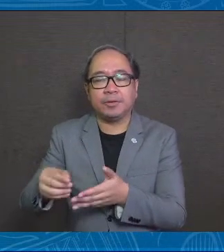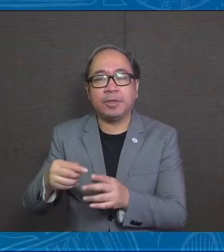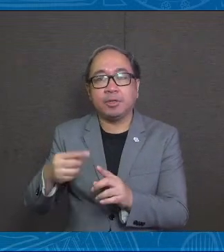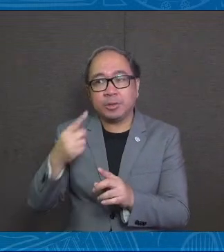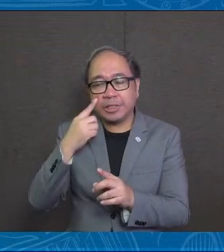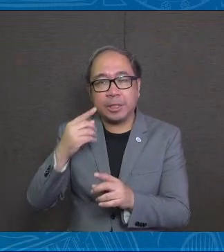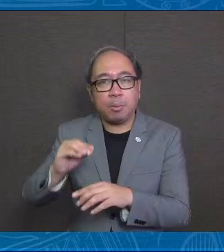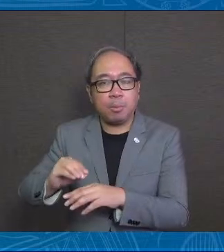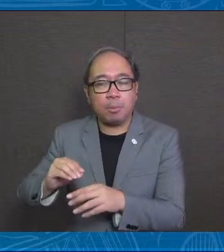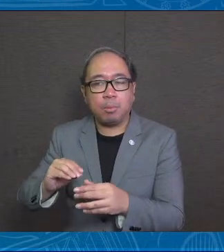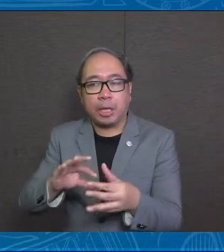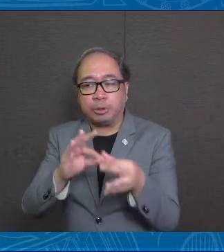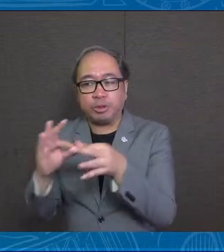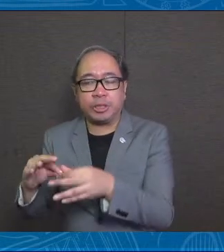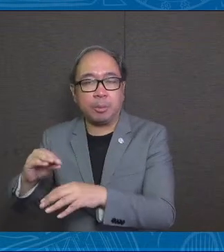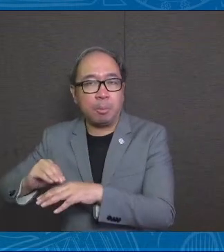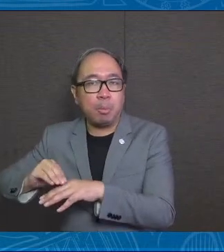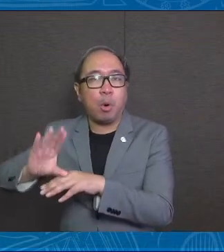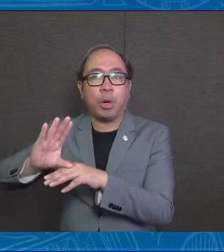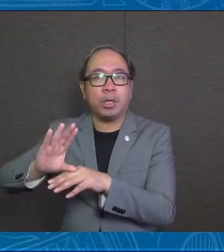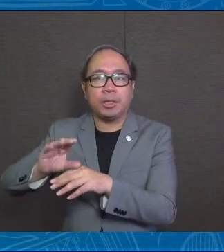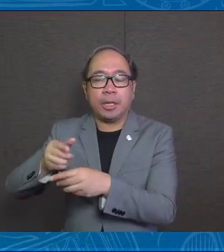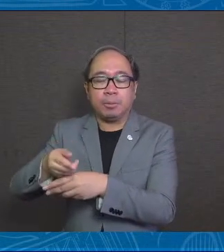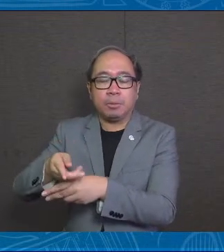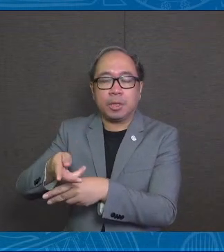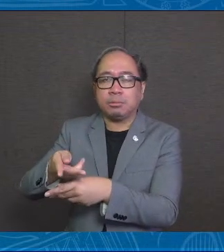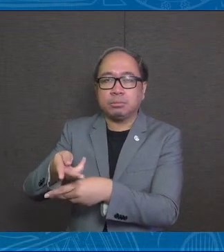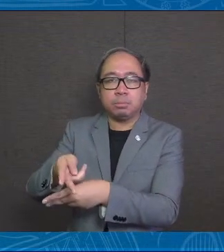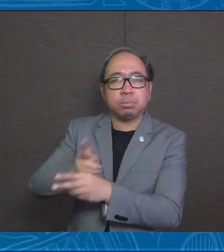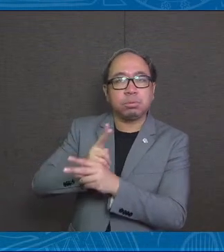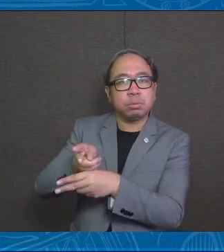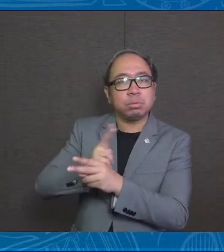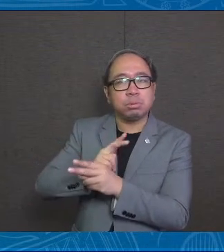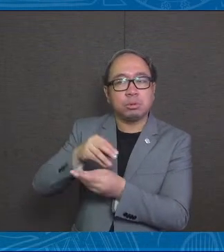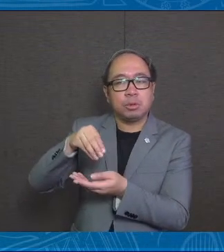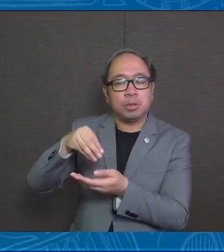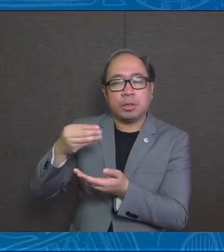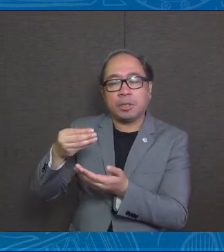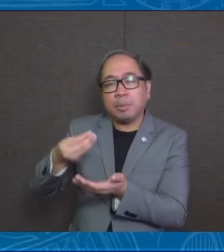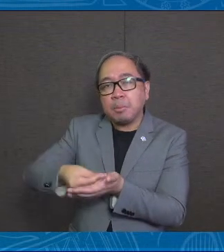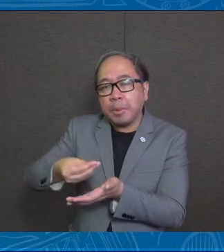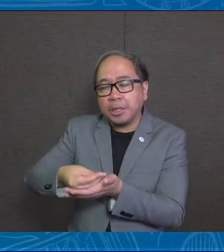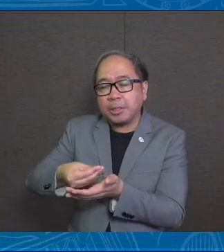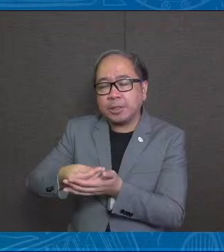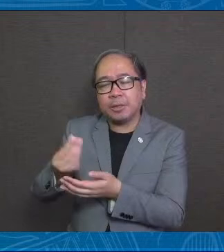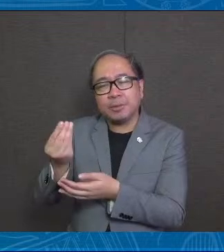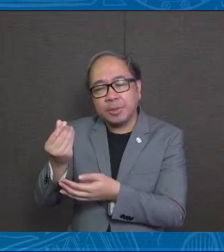ultimately leads to credit rating downgrades, which then hits your bottom line.